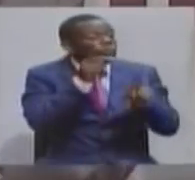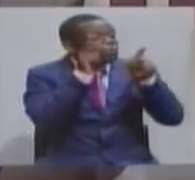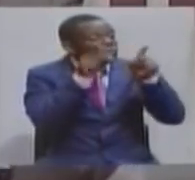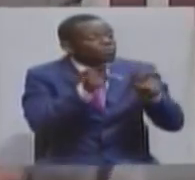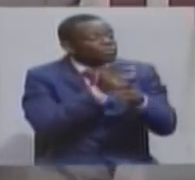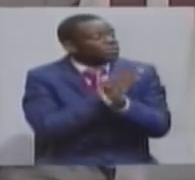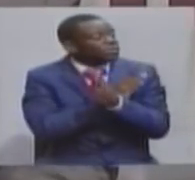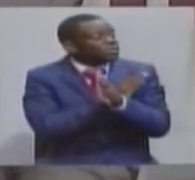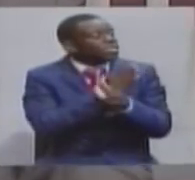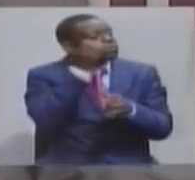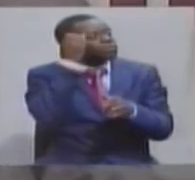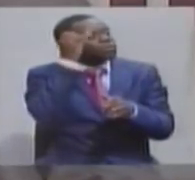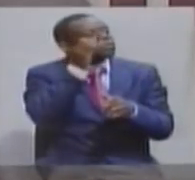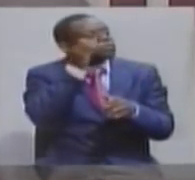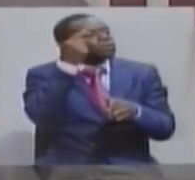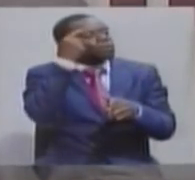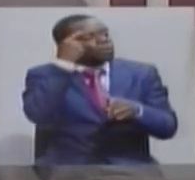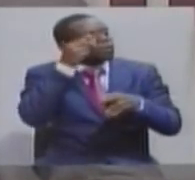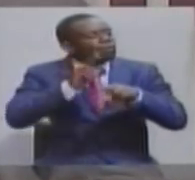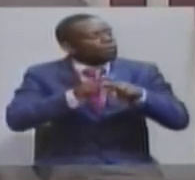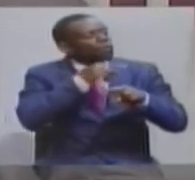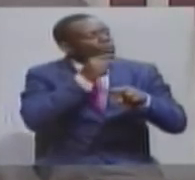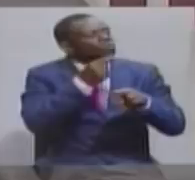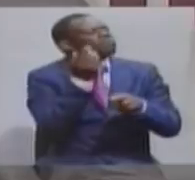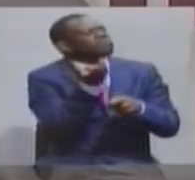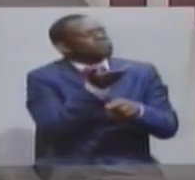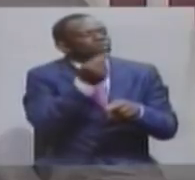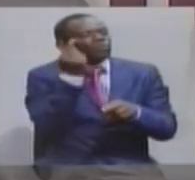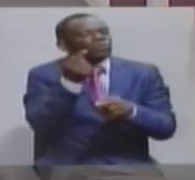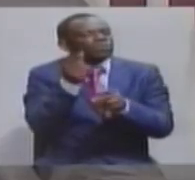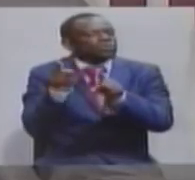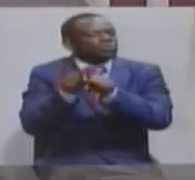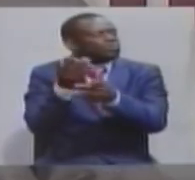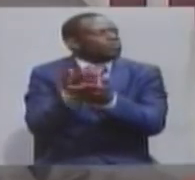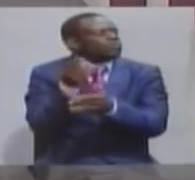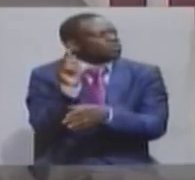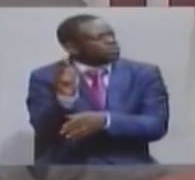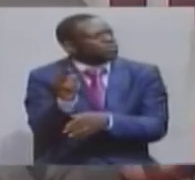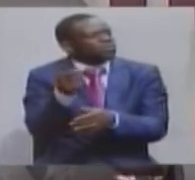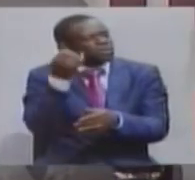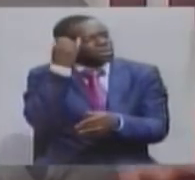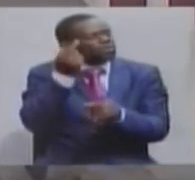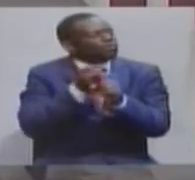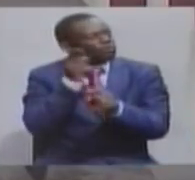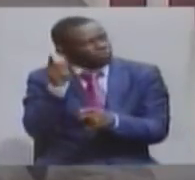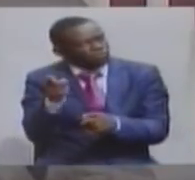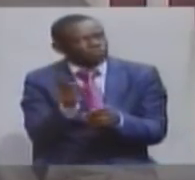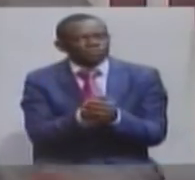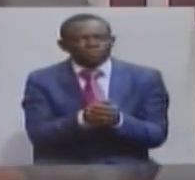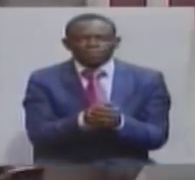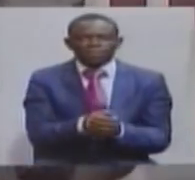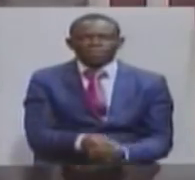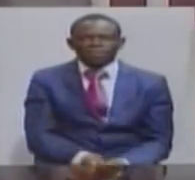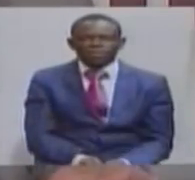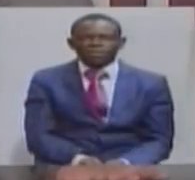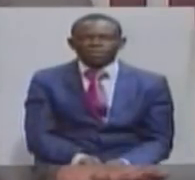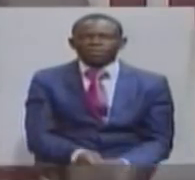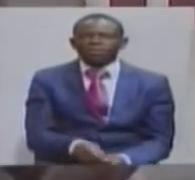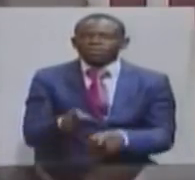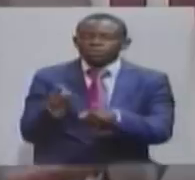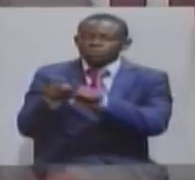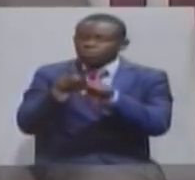asking, bring the issues. Nobody was bringing them. Because we couldn't find somebody to bring them. And when the Commonwealth said, we want to get